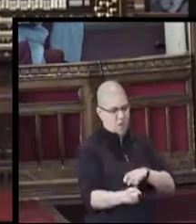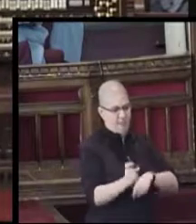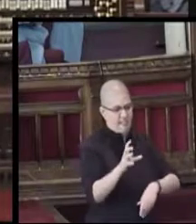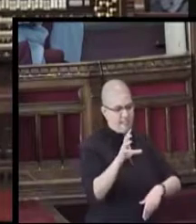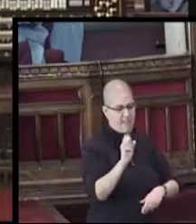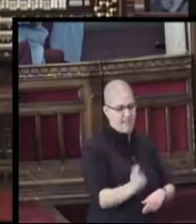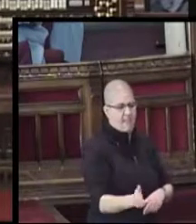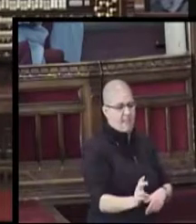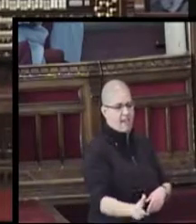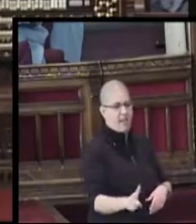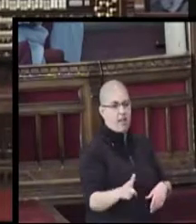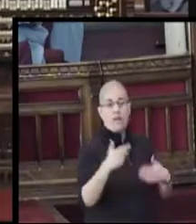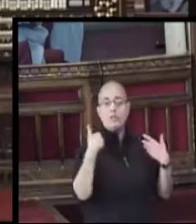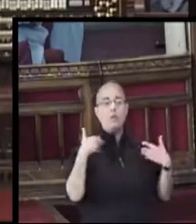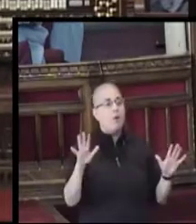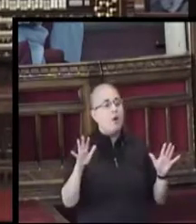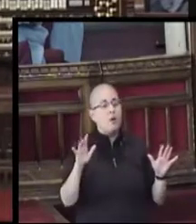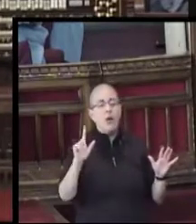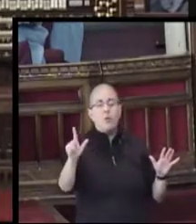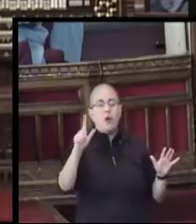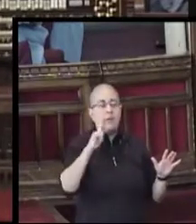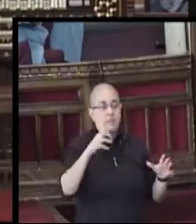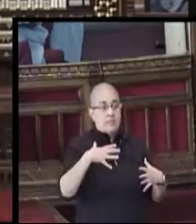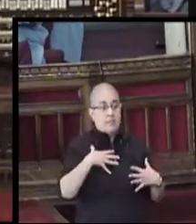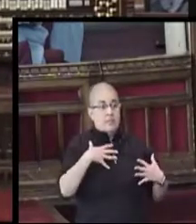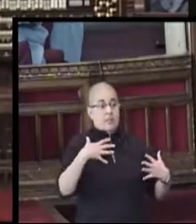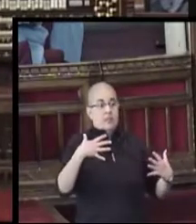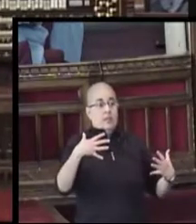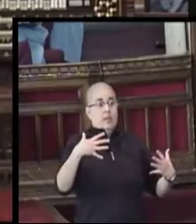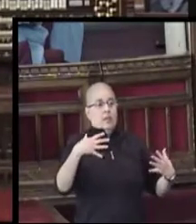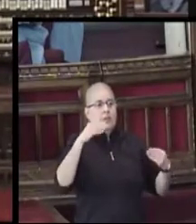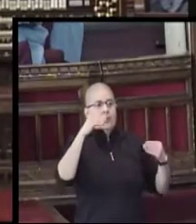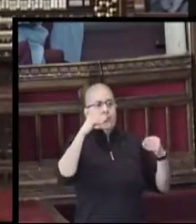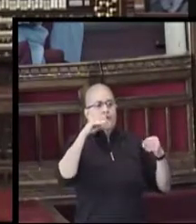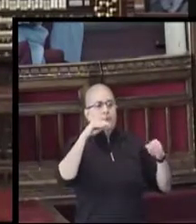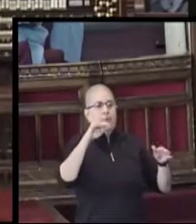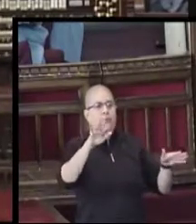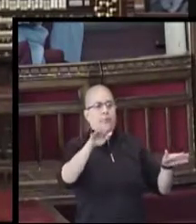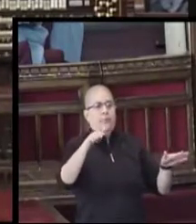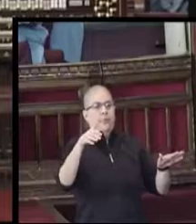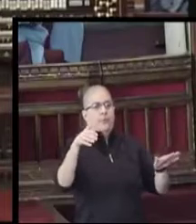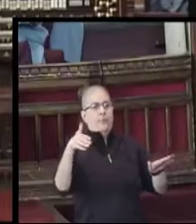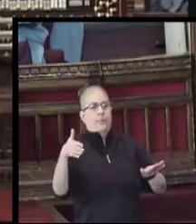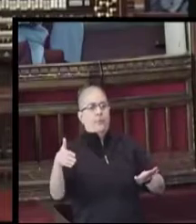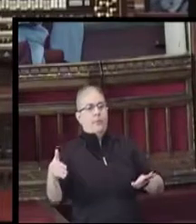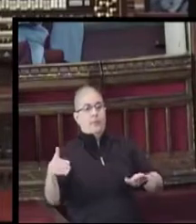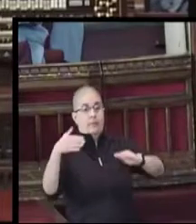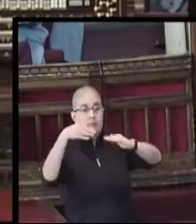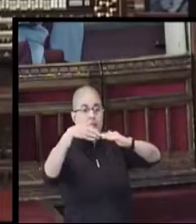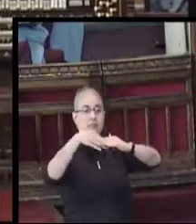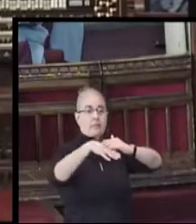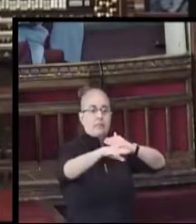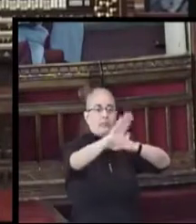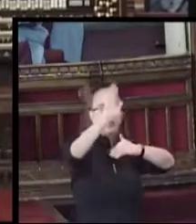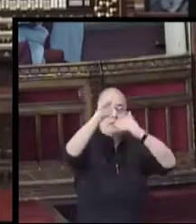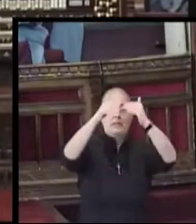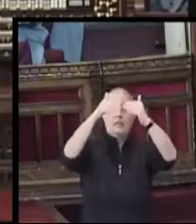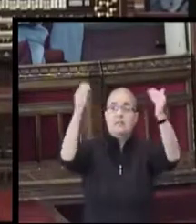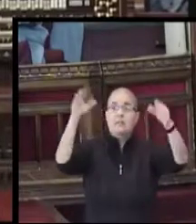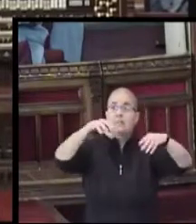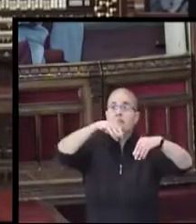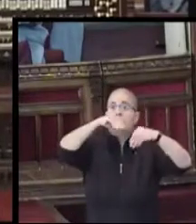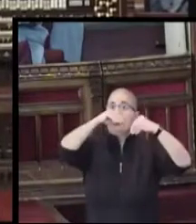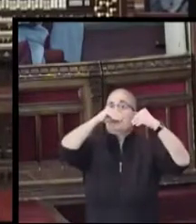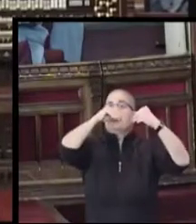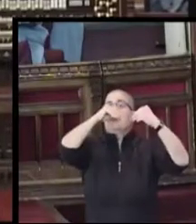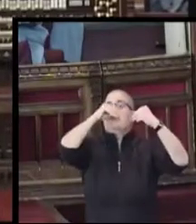him to discover, when he draws his last breath on earth and breathes in his first breath of celestial air, that